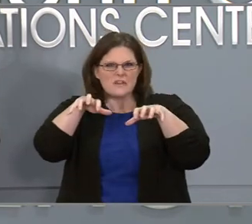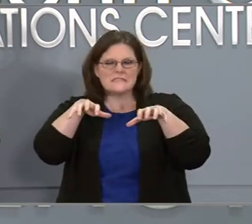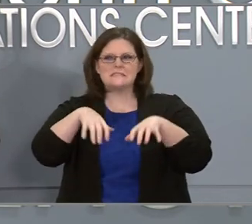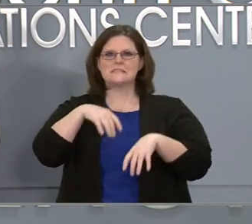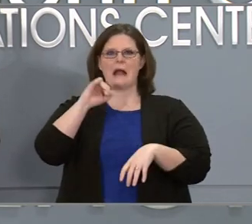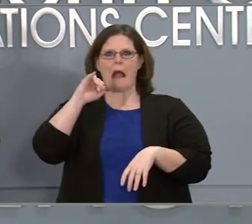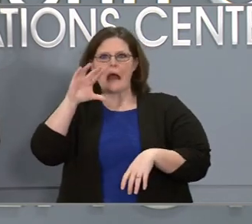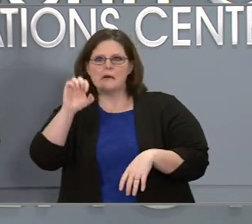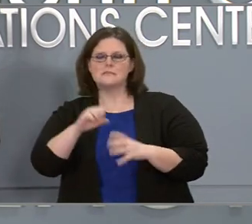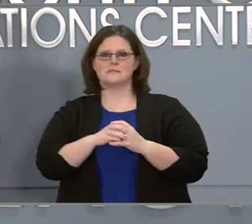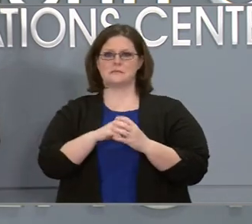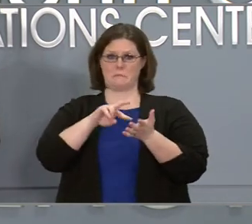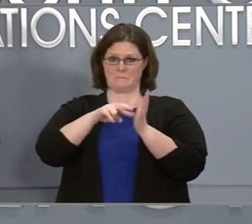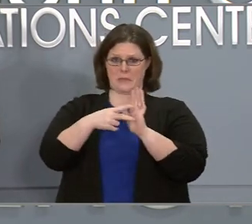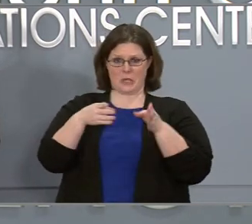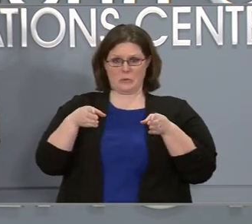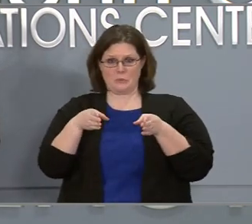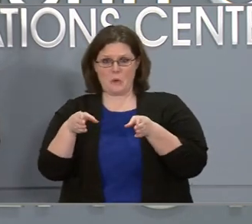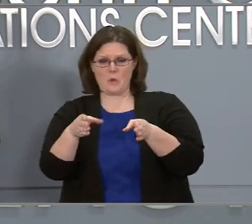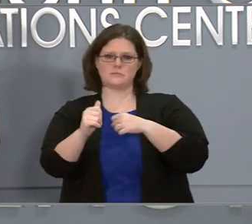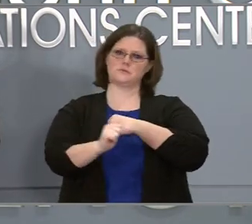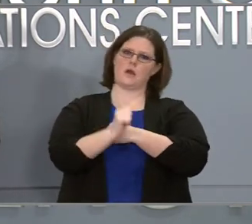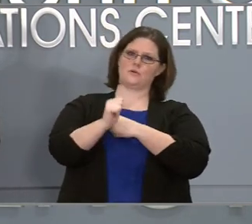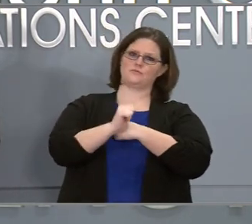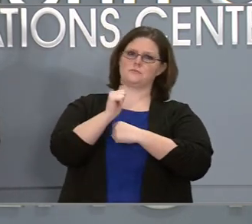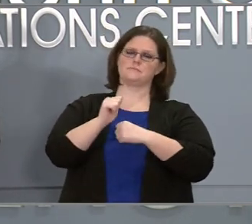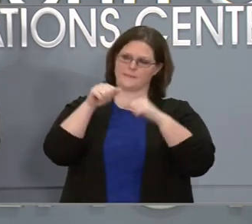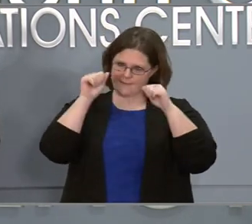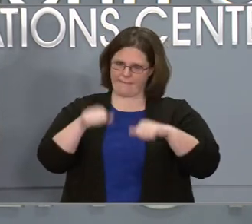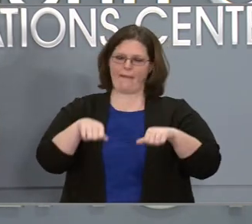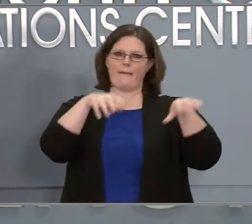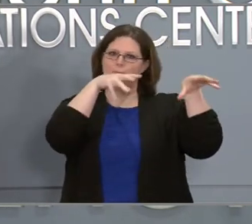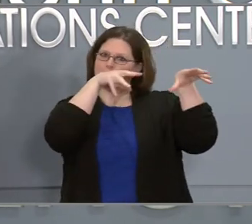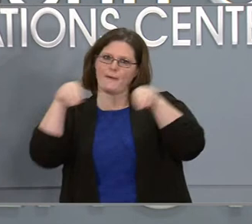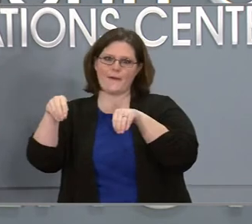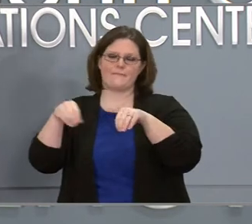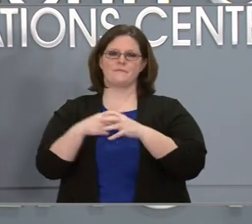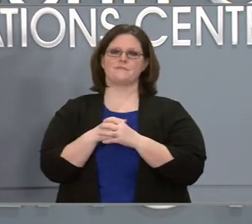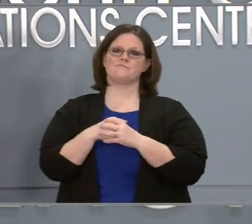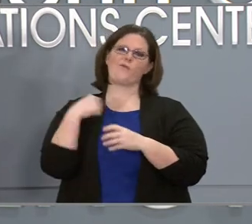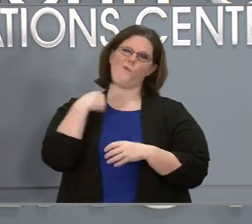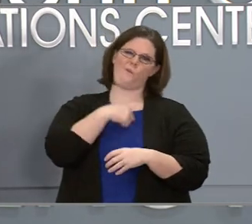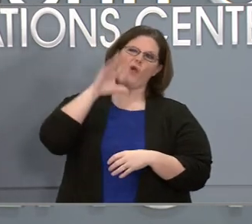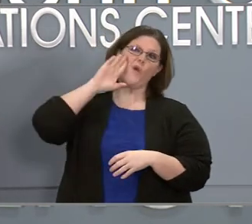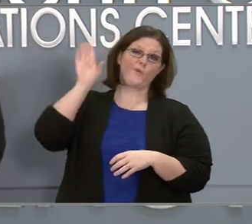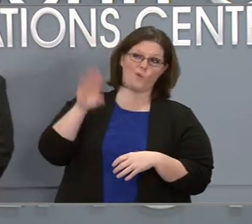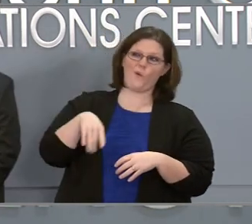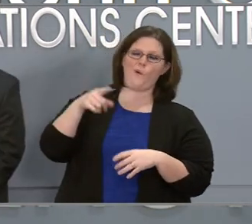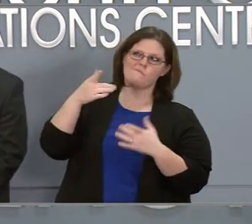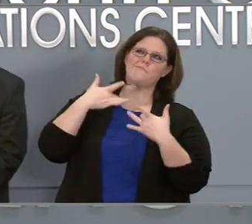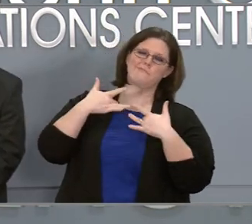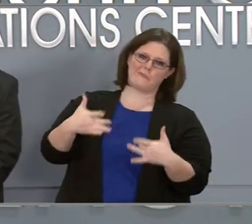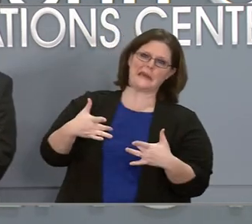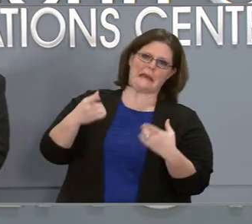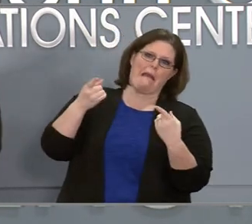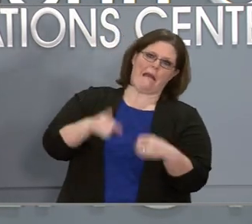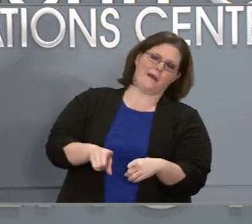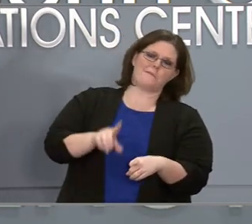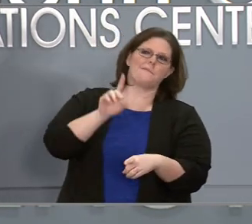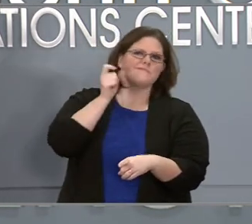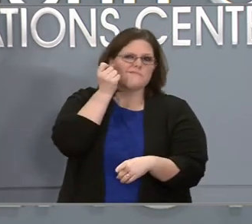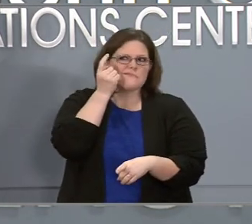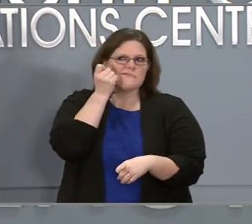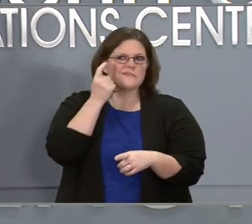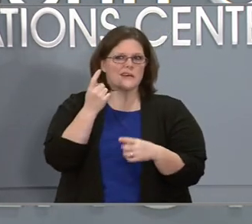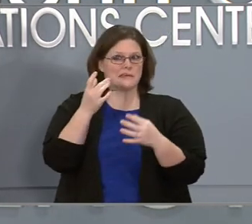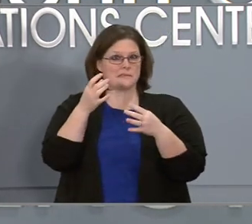treacherous roads and power outages. It is a familiar forecast, but a different place. This time, it's the people